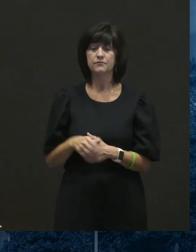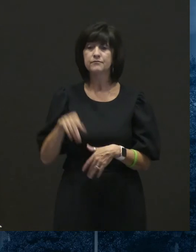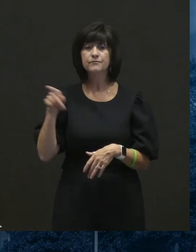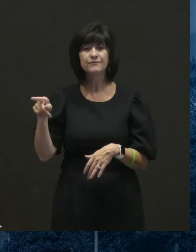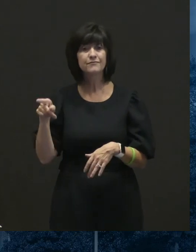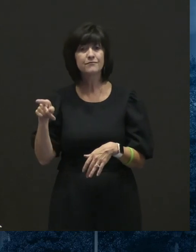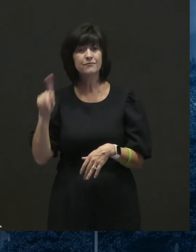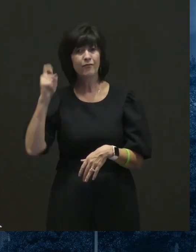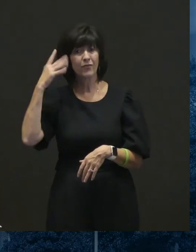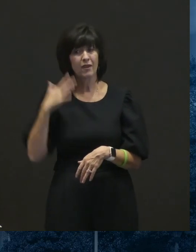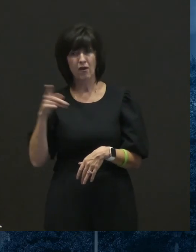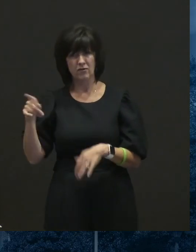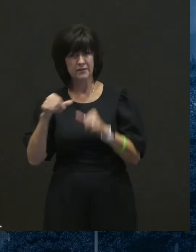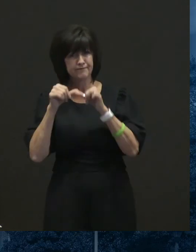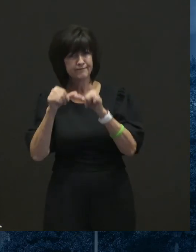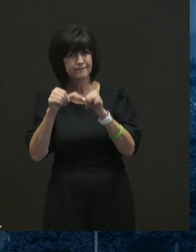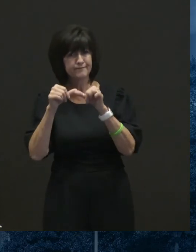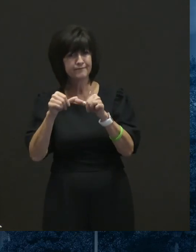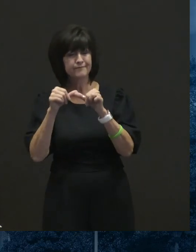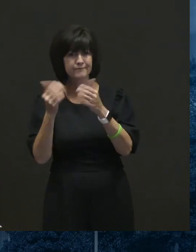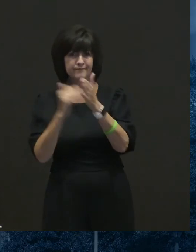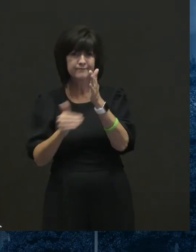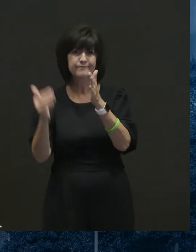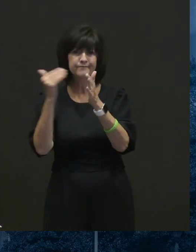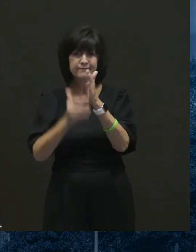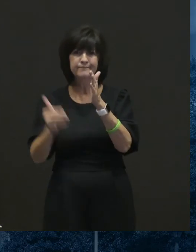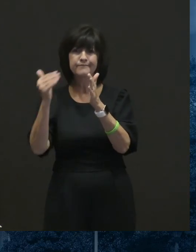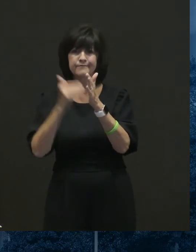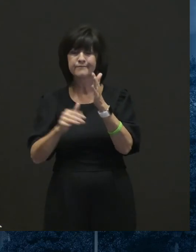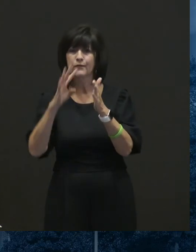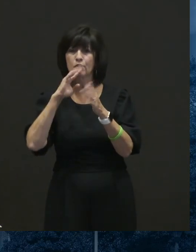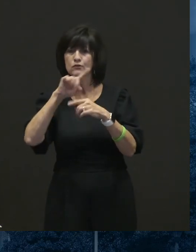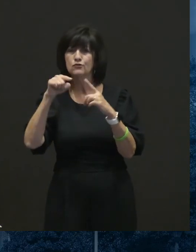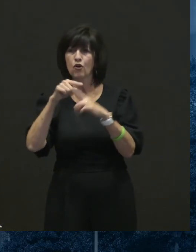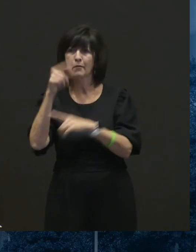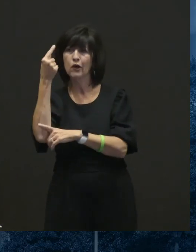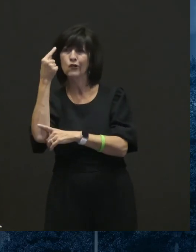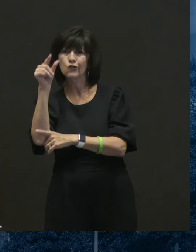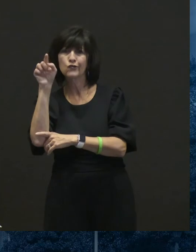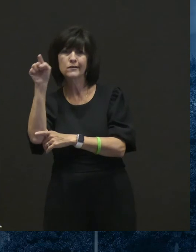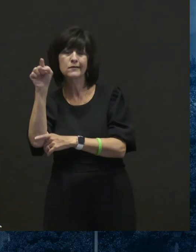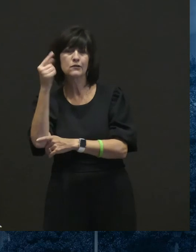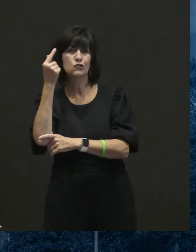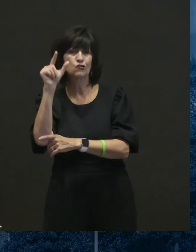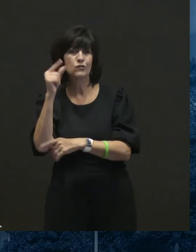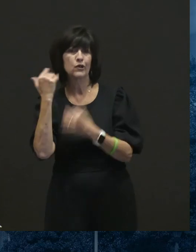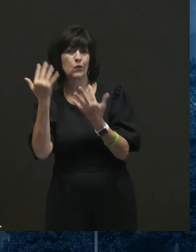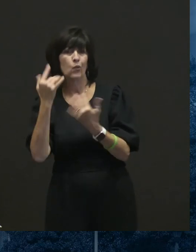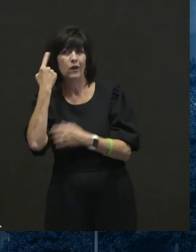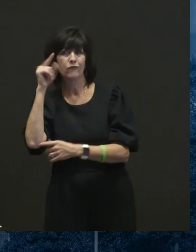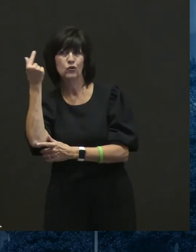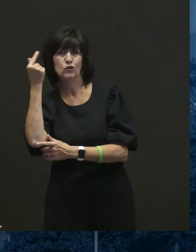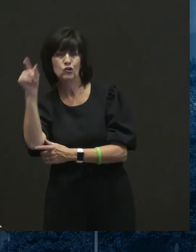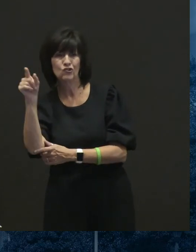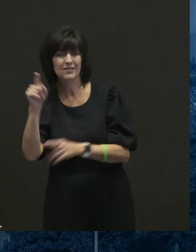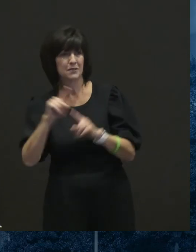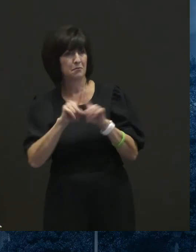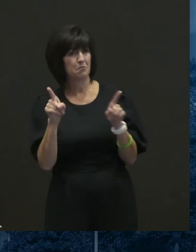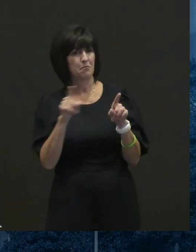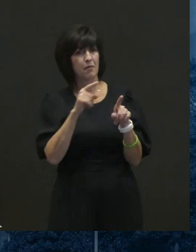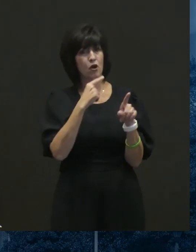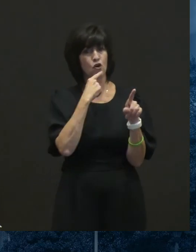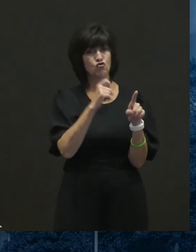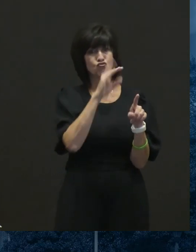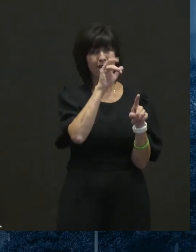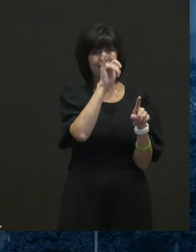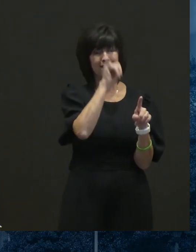needing the state to get to the green phase before they can fully reopen. Yet districts like Red Clay and Brandywine have said they're struggling to implement a